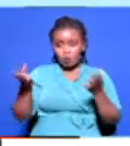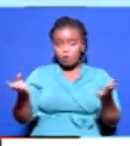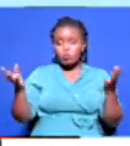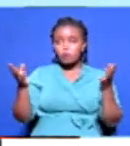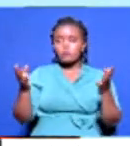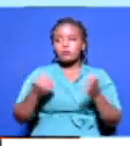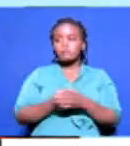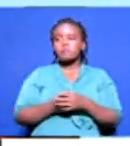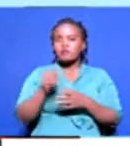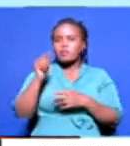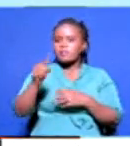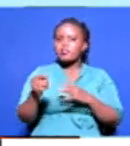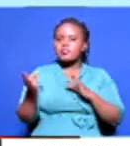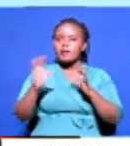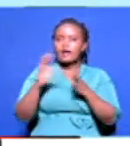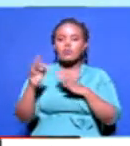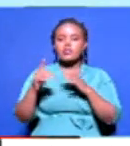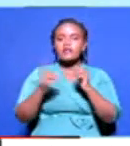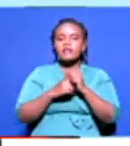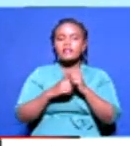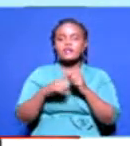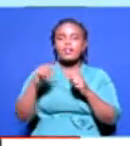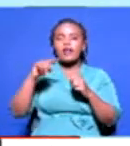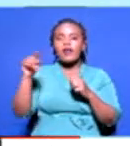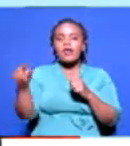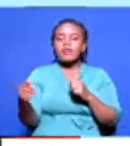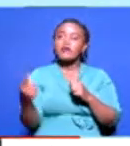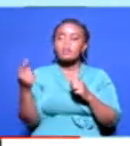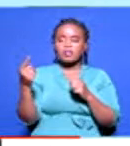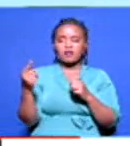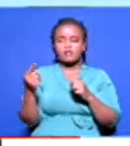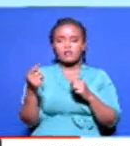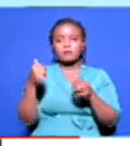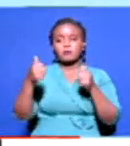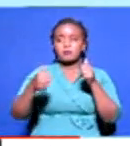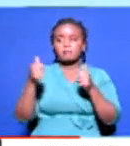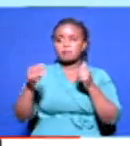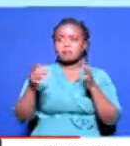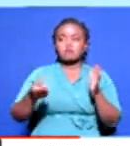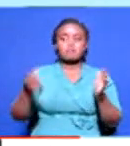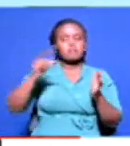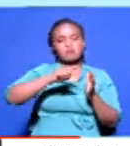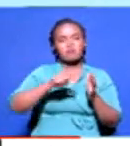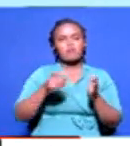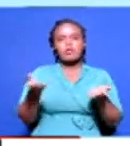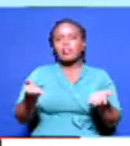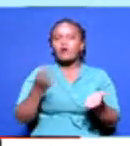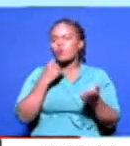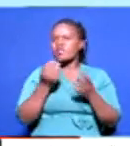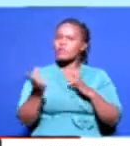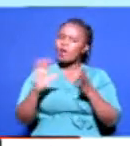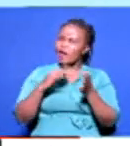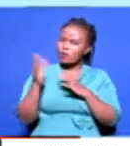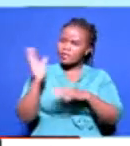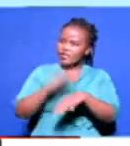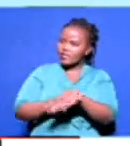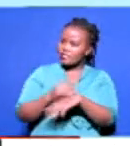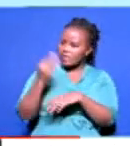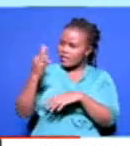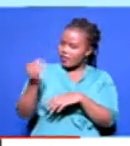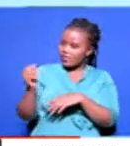is just about 6,000 shillings to raise. Maybe the figure will reach 30,000 per